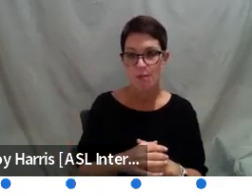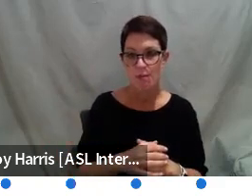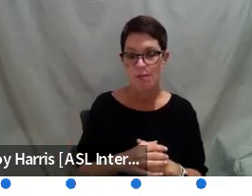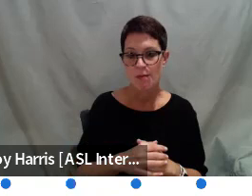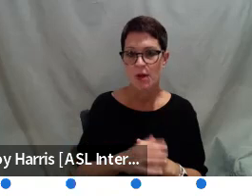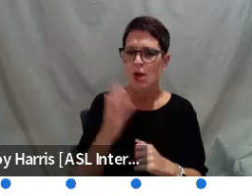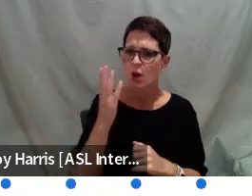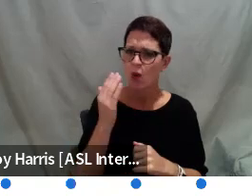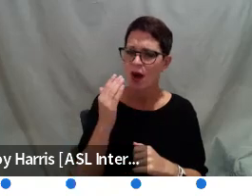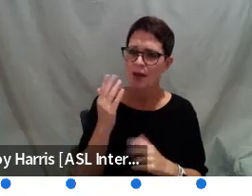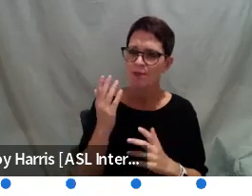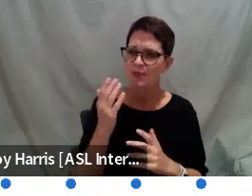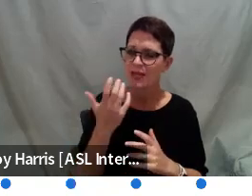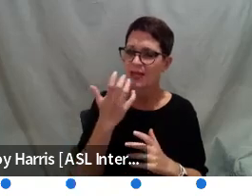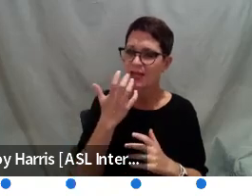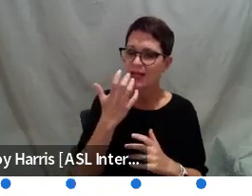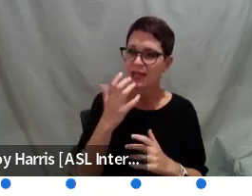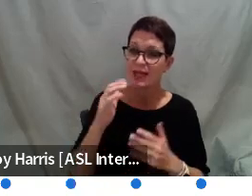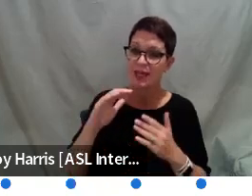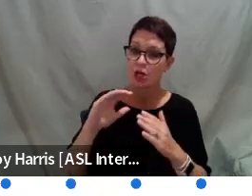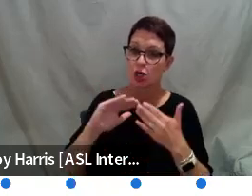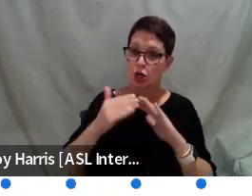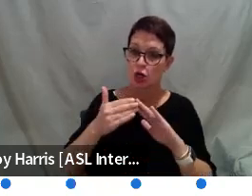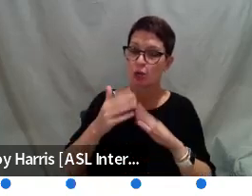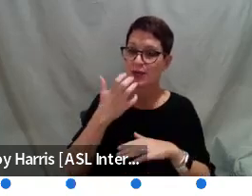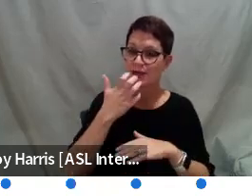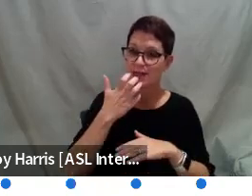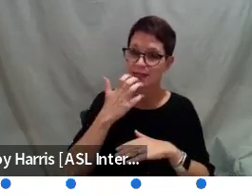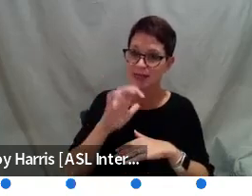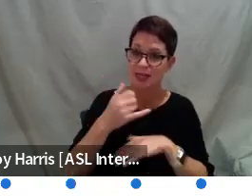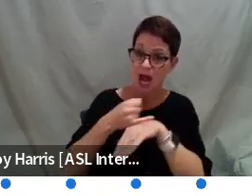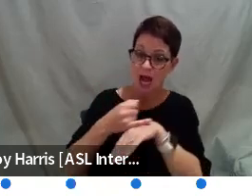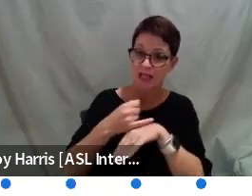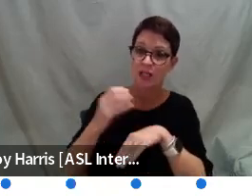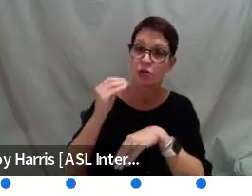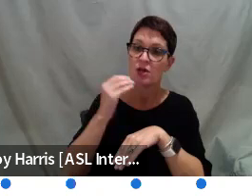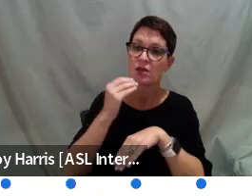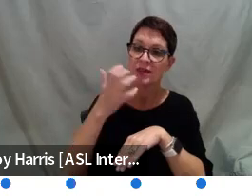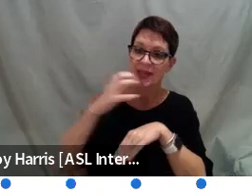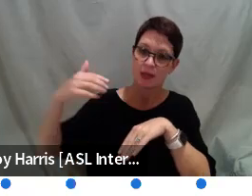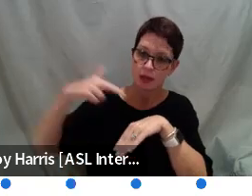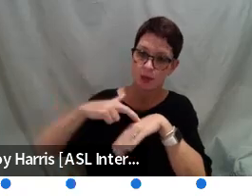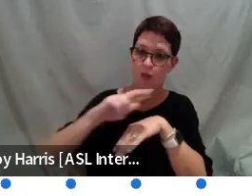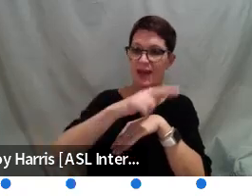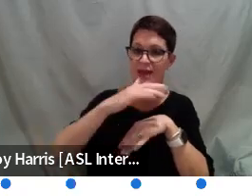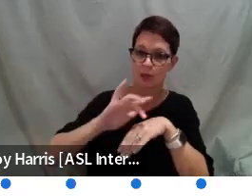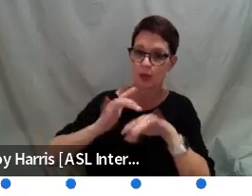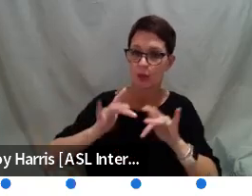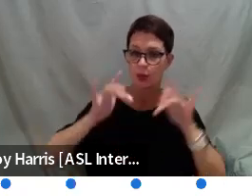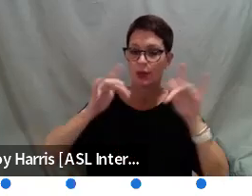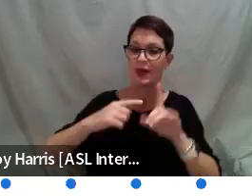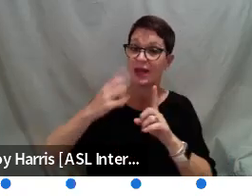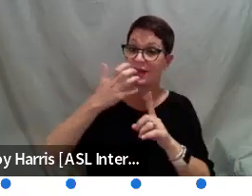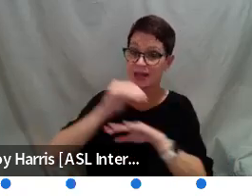heat is radiated at night in urban heat islands, which increases the nighttime